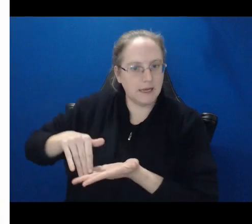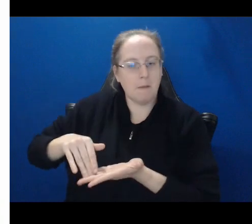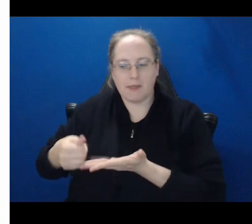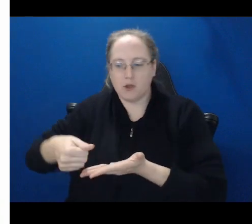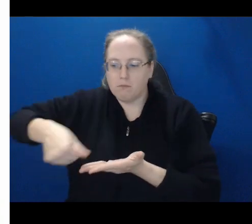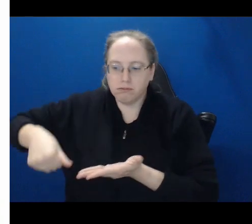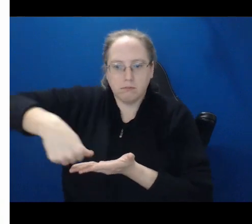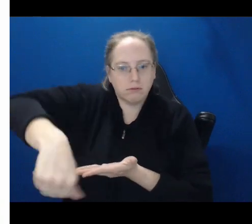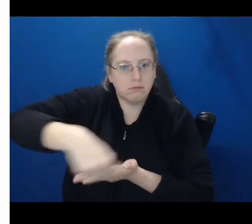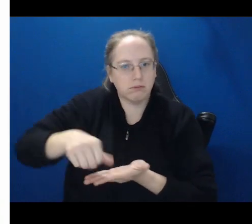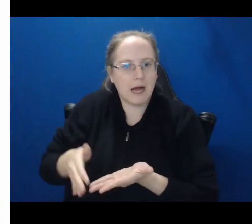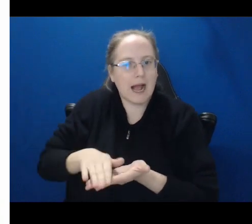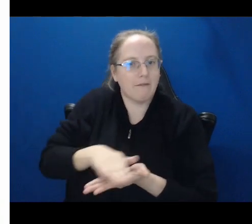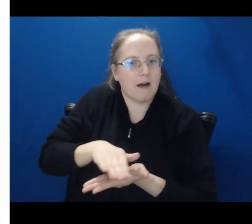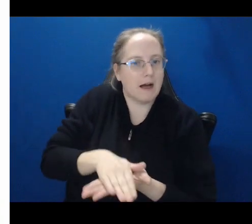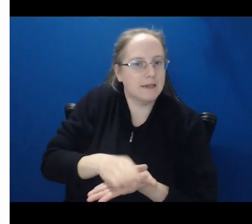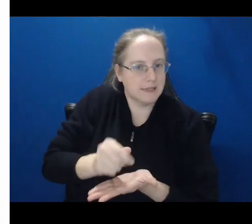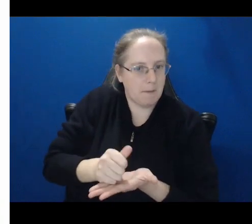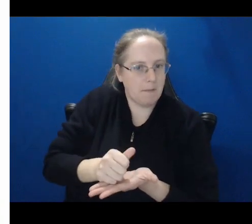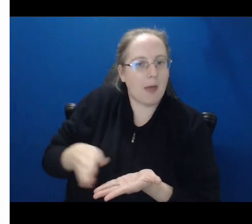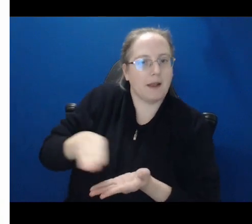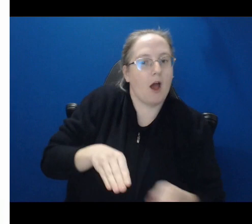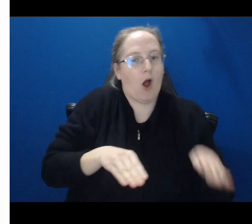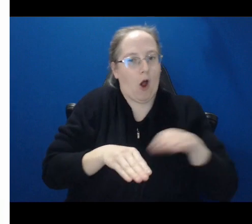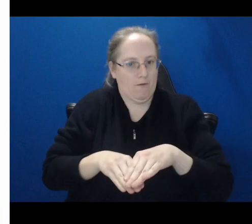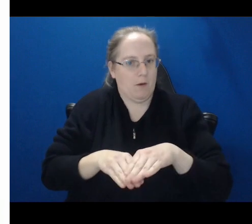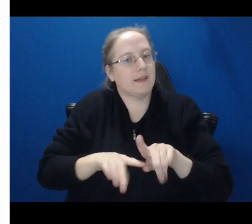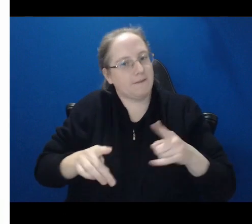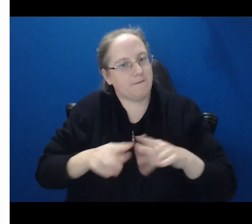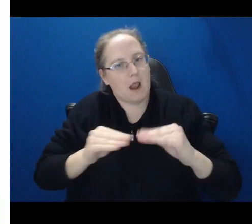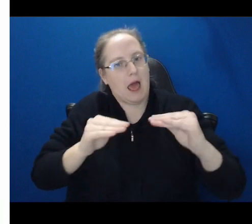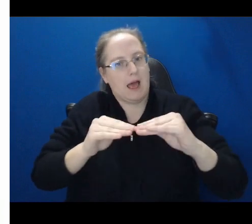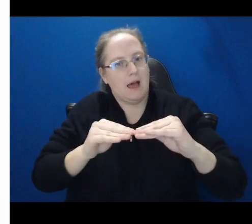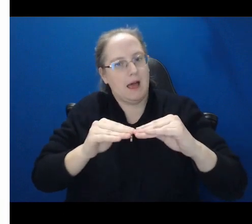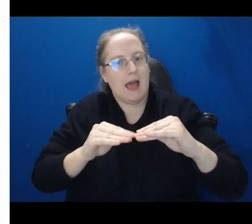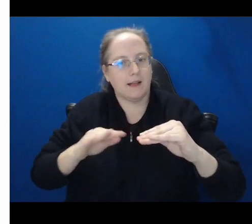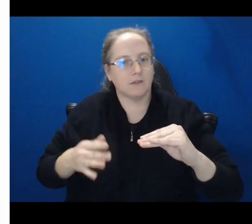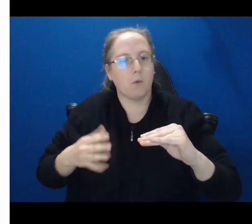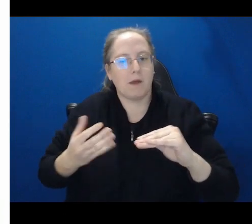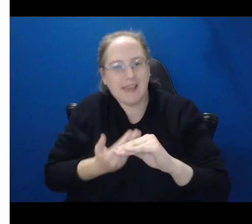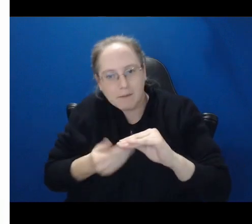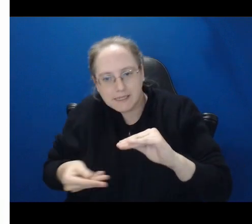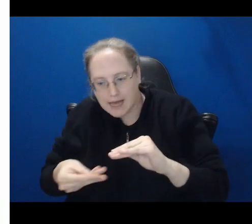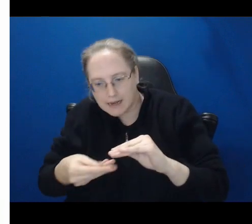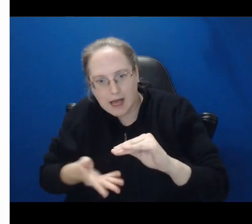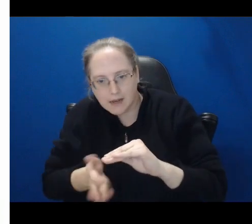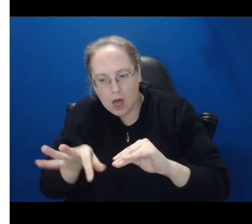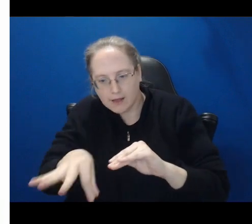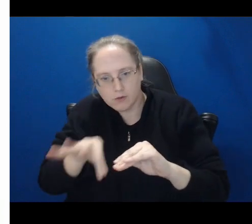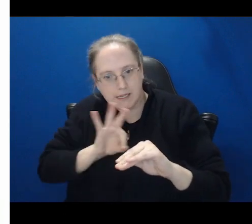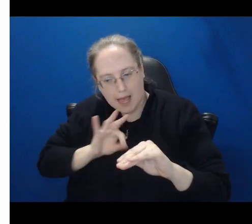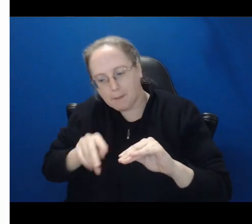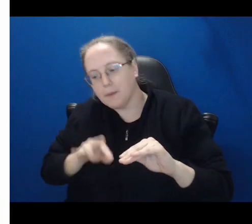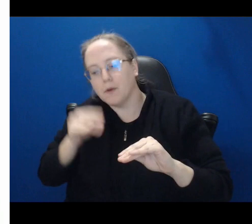then obliterate the rest of it with another layer until you've built up this, it's almost like a palimpsest,